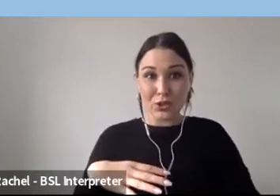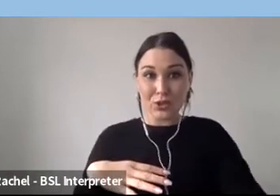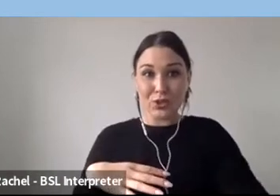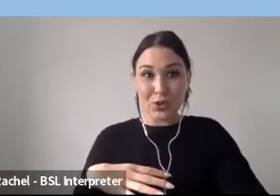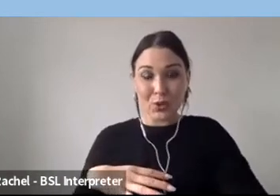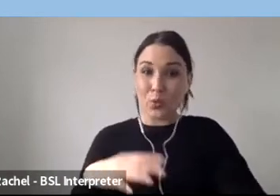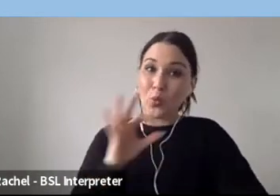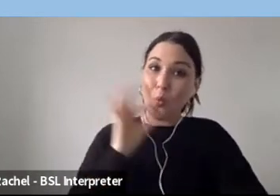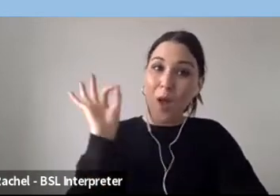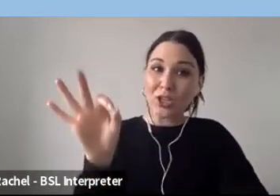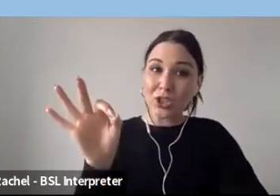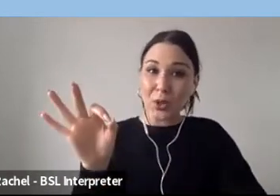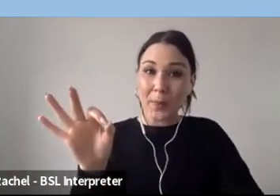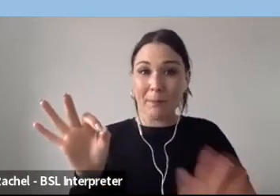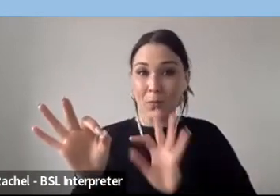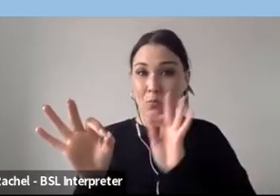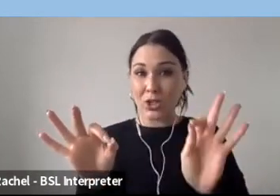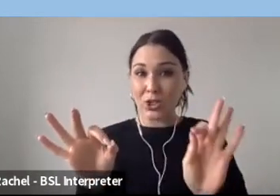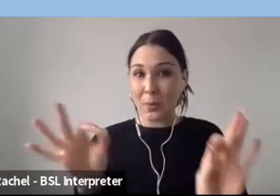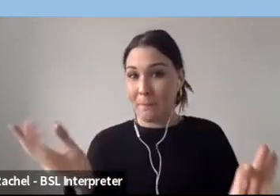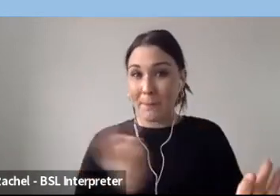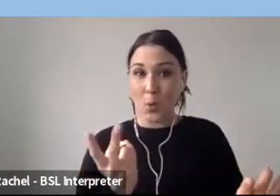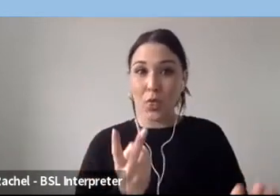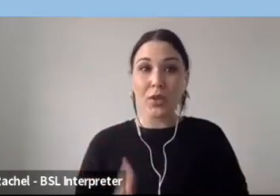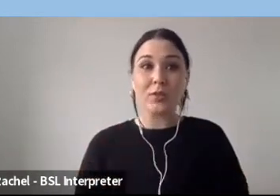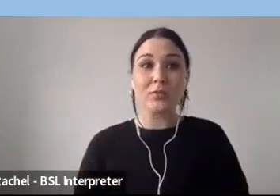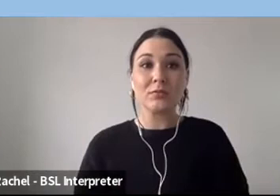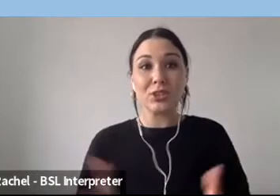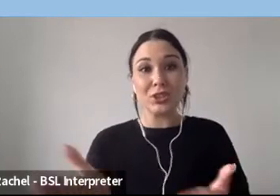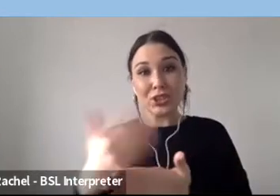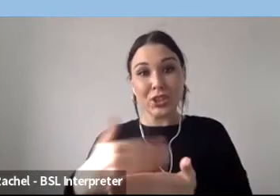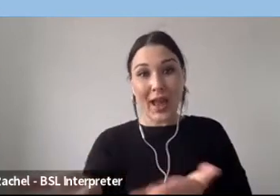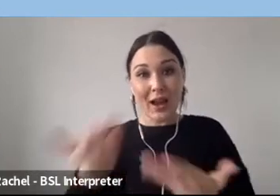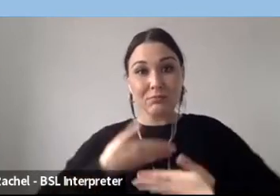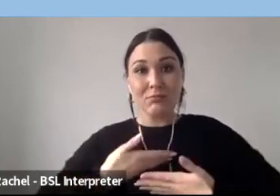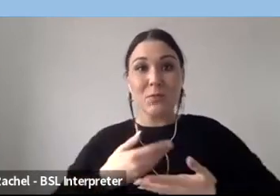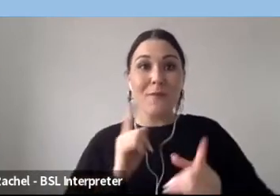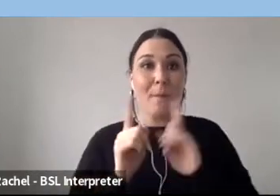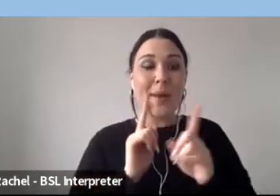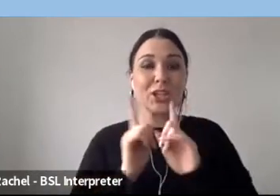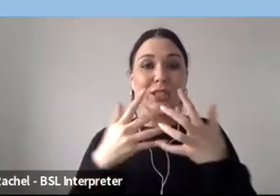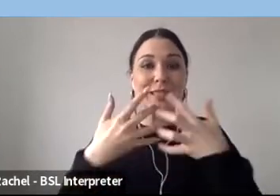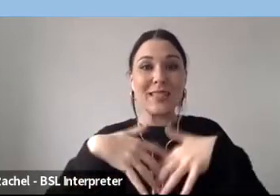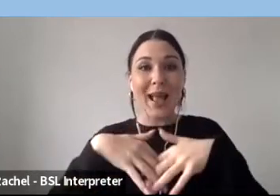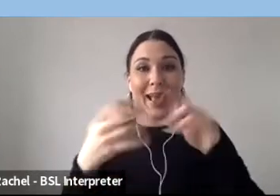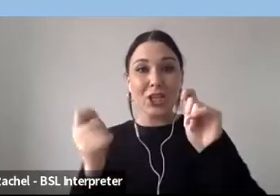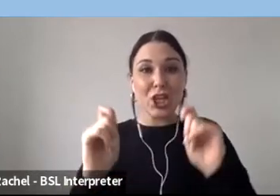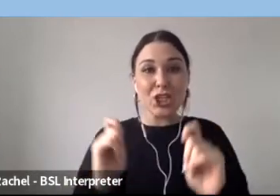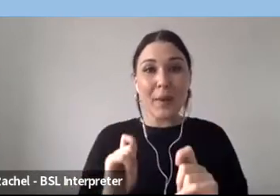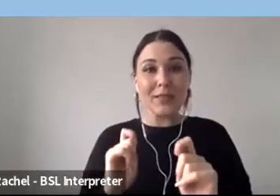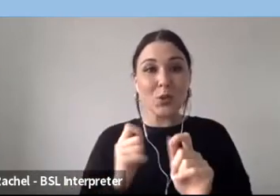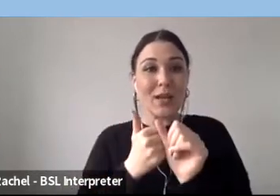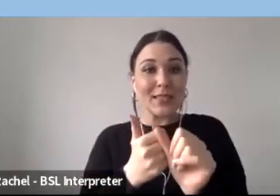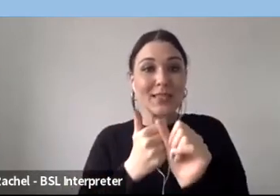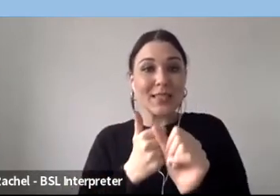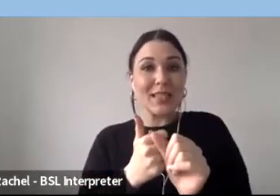a question to both of you, really. Could you share some information about the tech adjustments or assistive